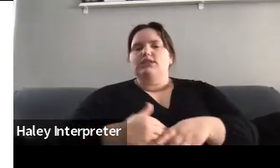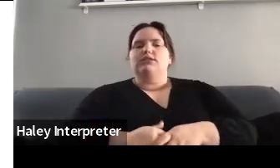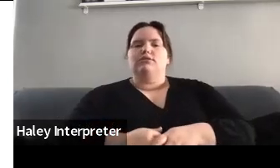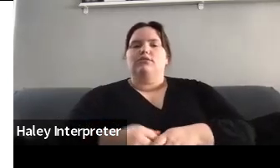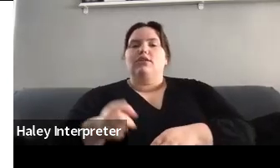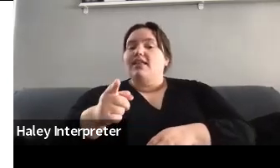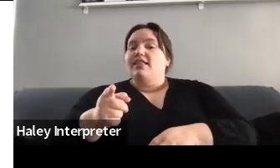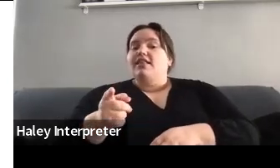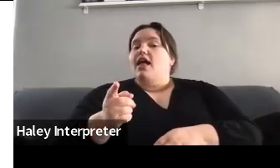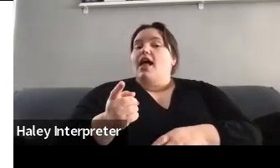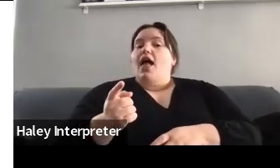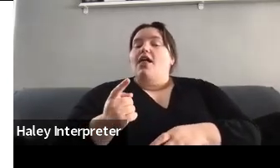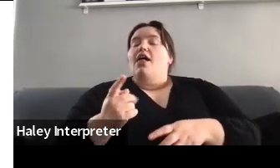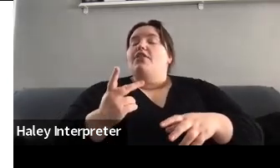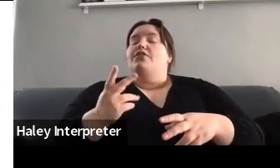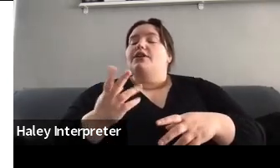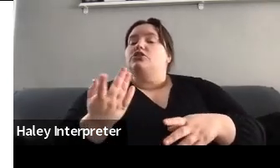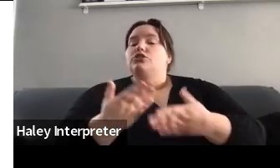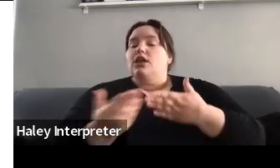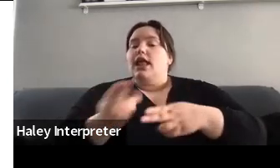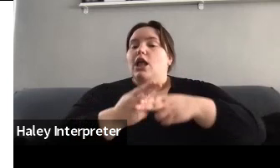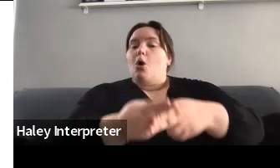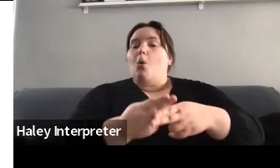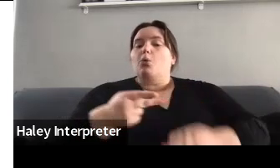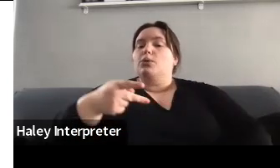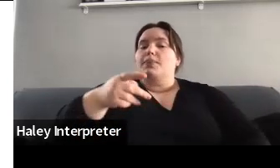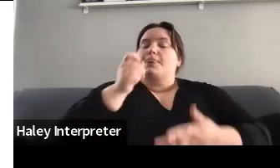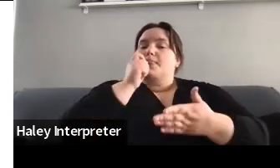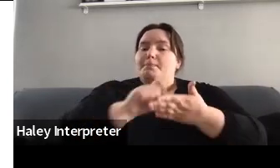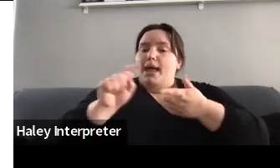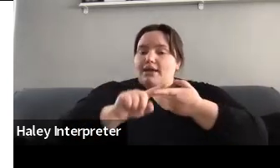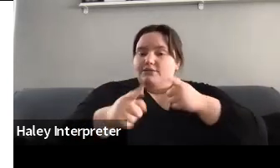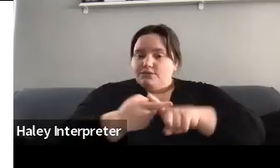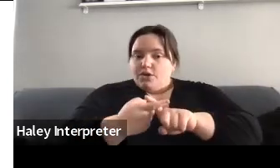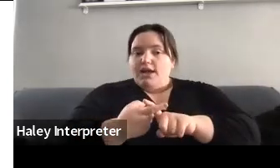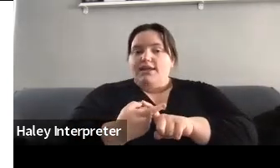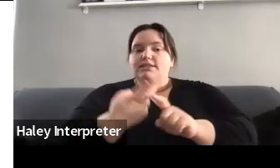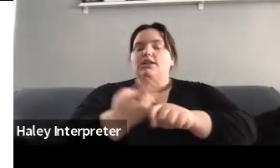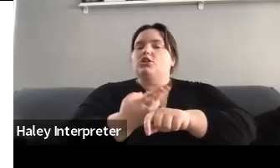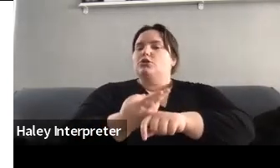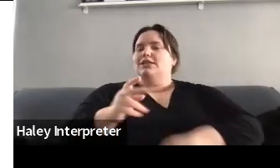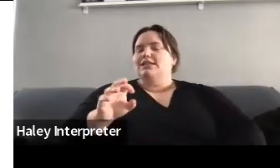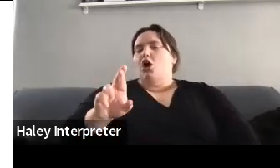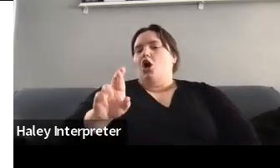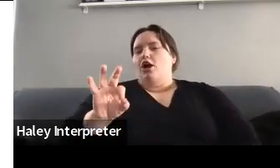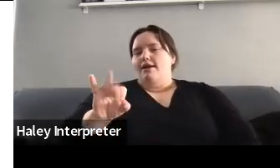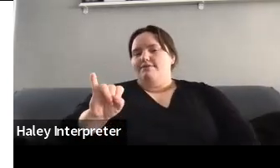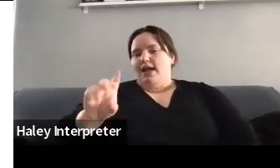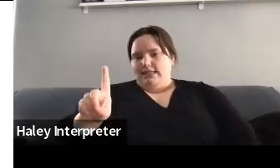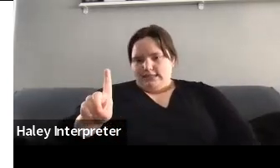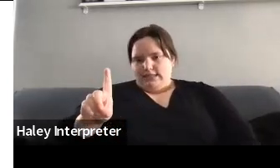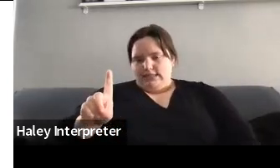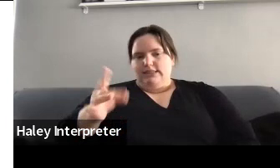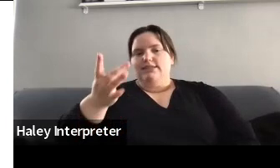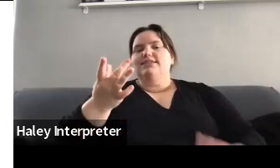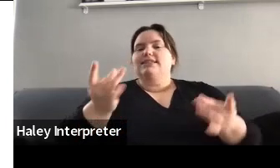Pen Friend. This uses RFID stickers, which allows you to record a message. And then when you take those stickers